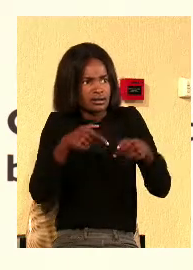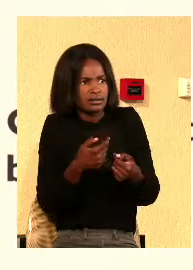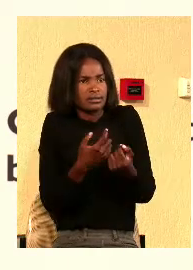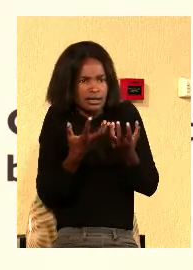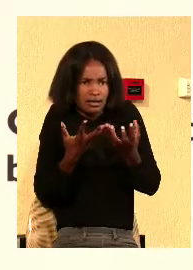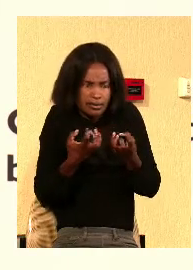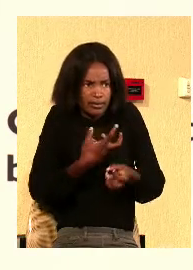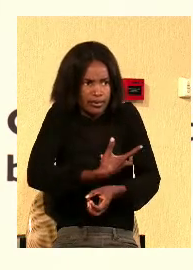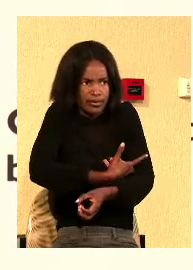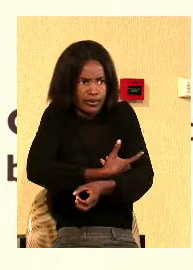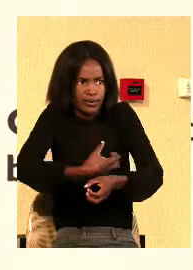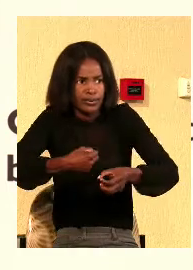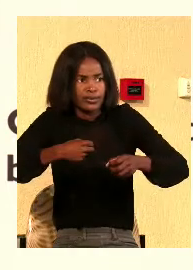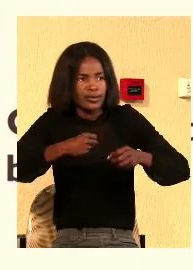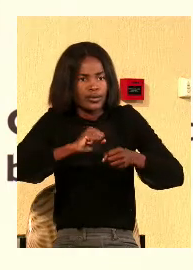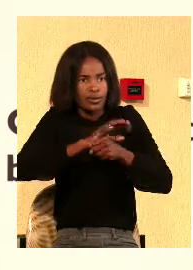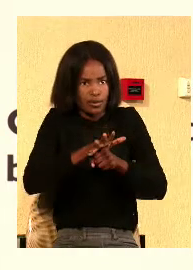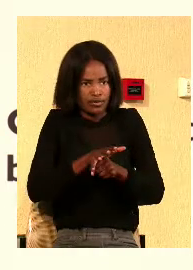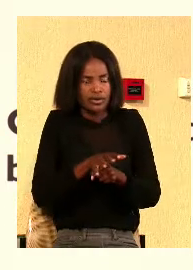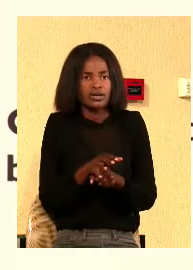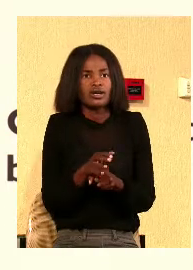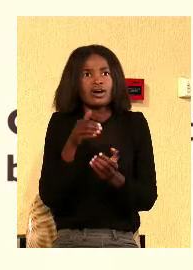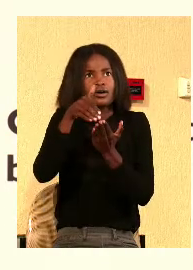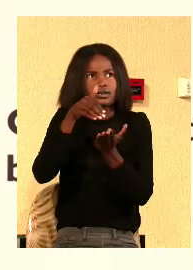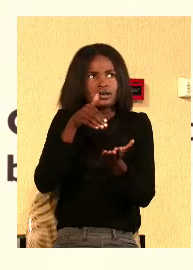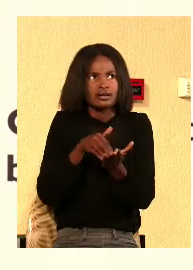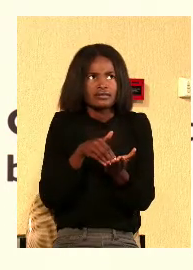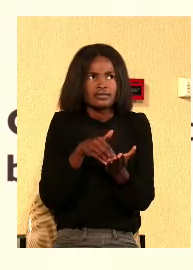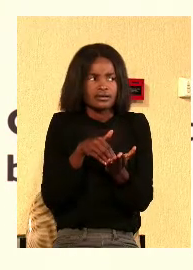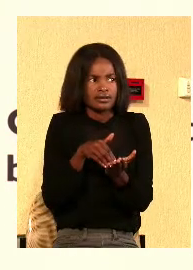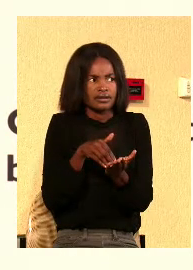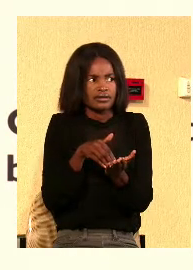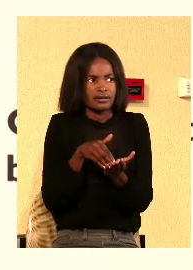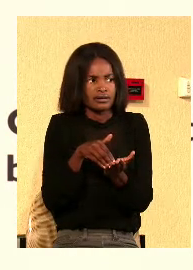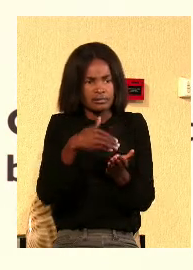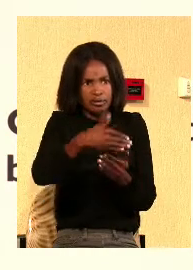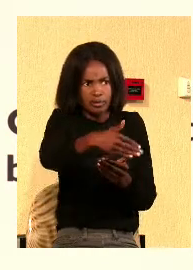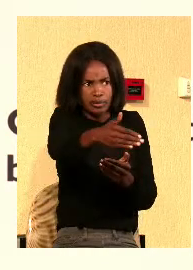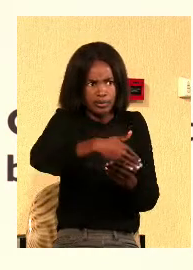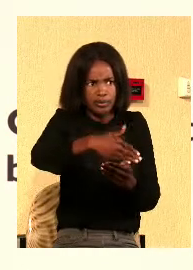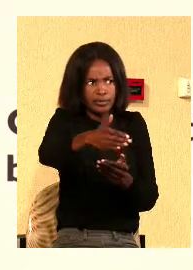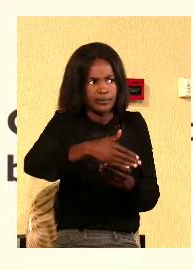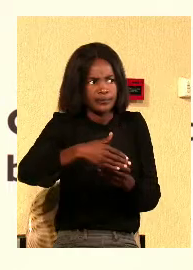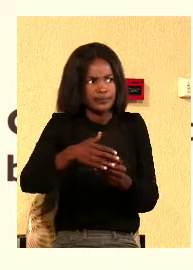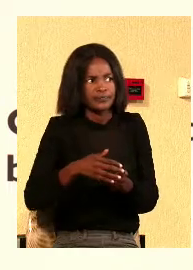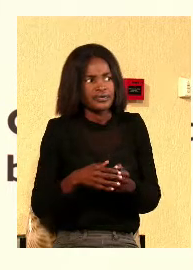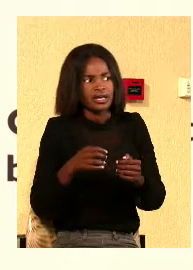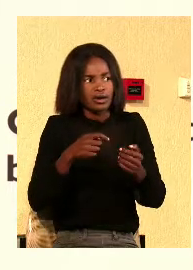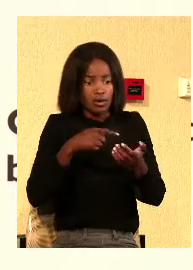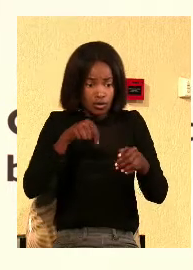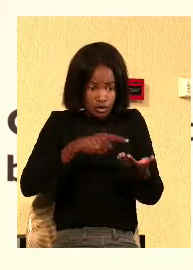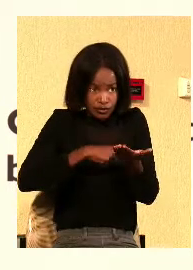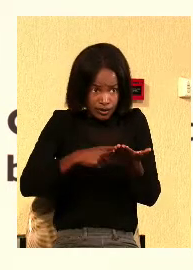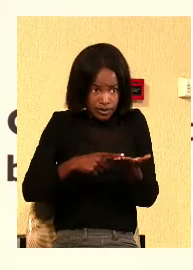orders placed as we speak, and we have expected delivery dates, and they spread from this week up